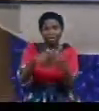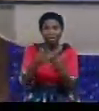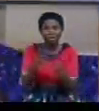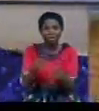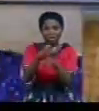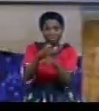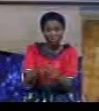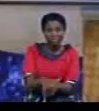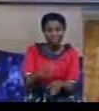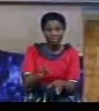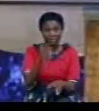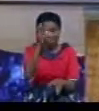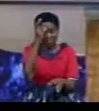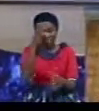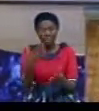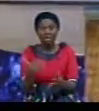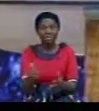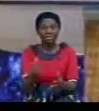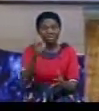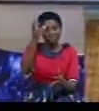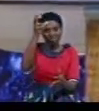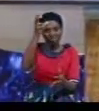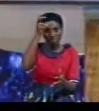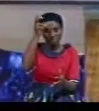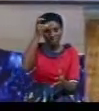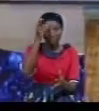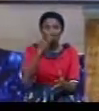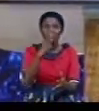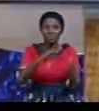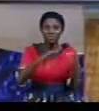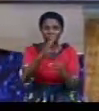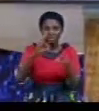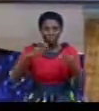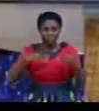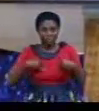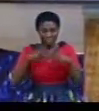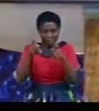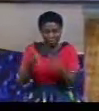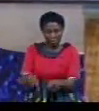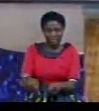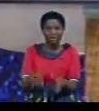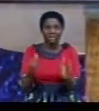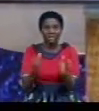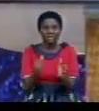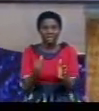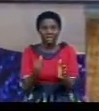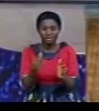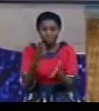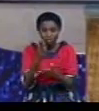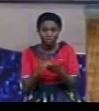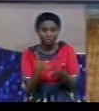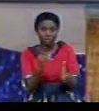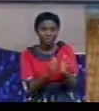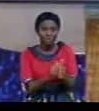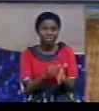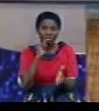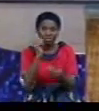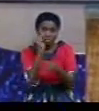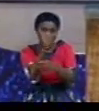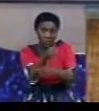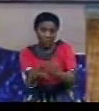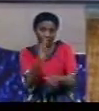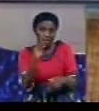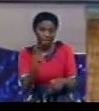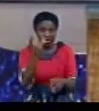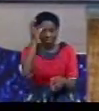Satan a demon-possessed person a person is overcome by Satan and then Jesus comes